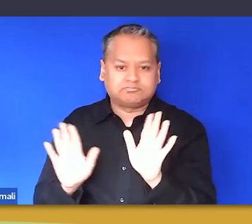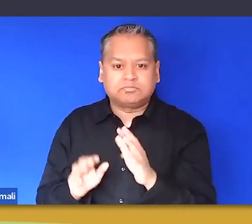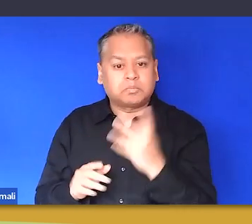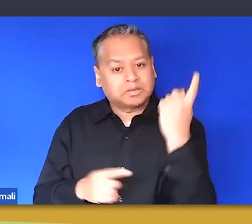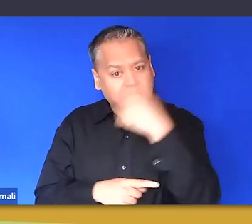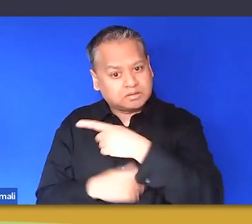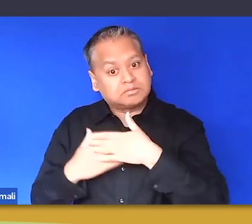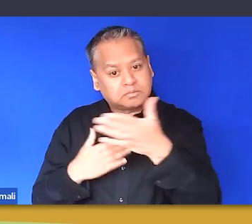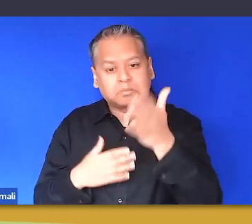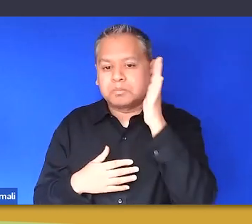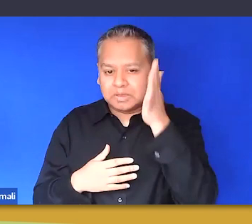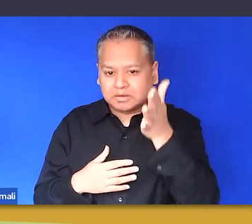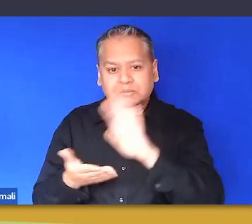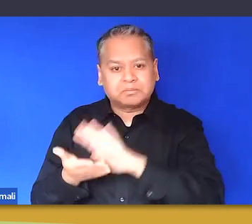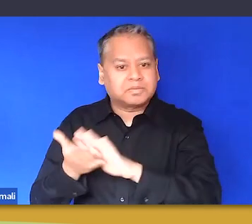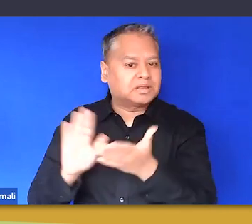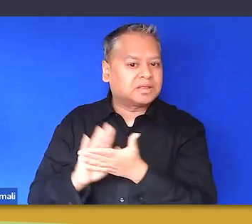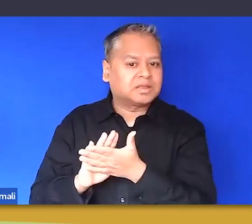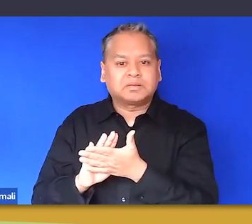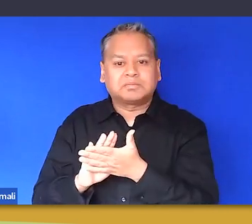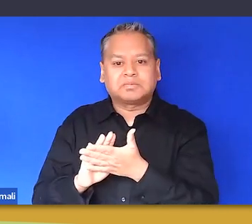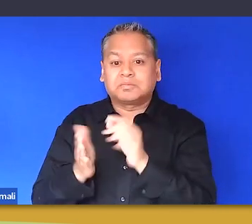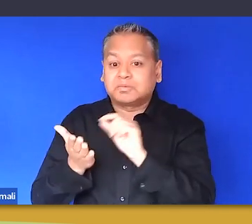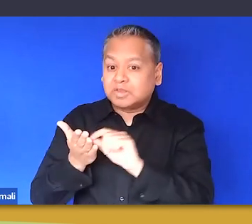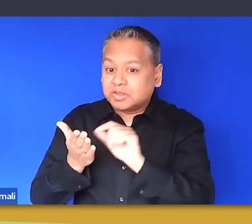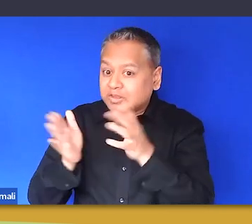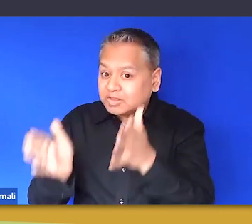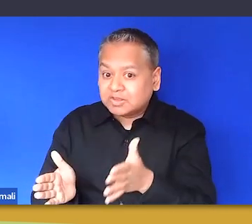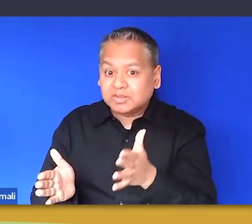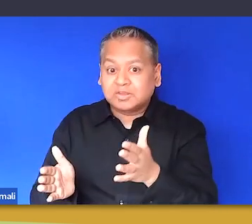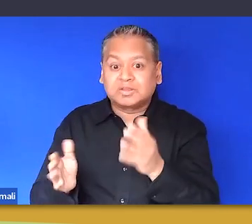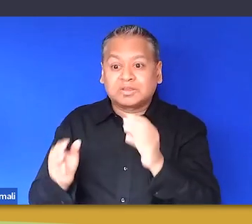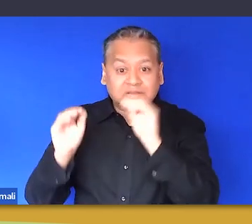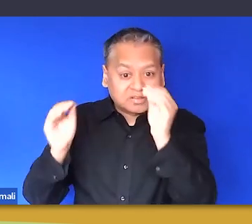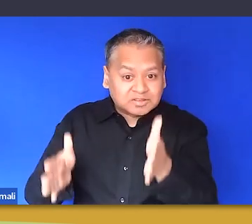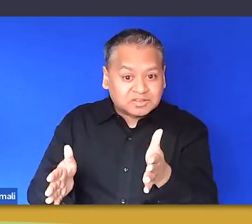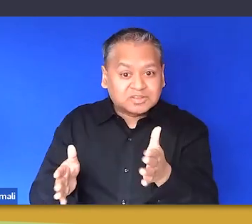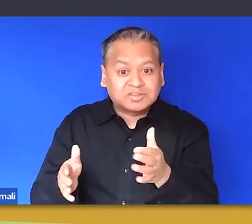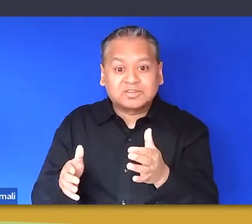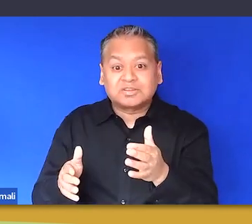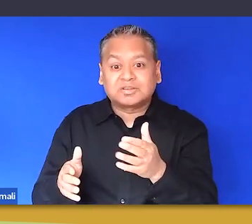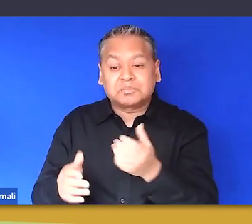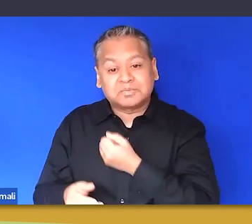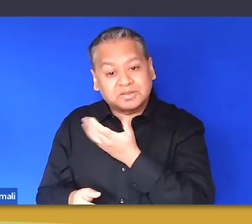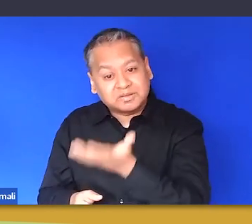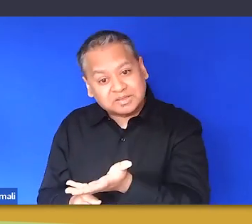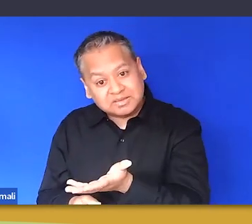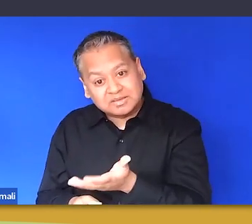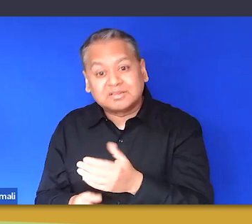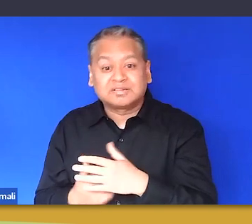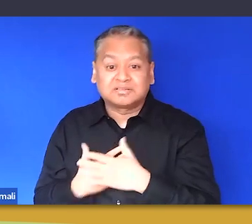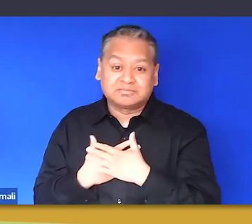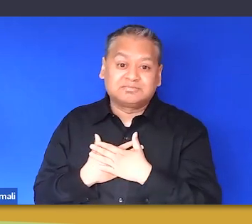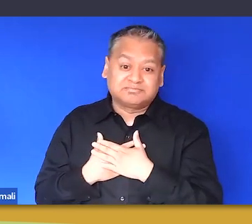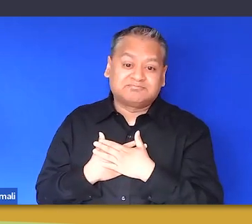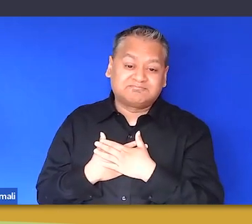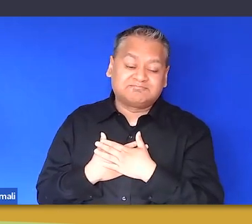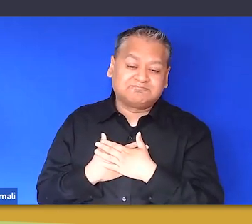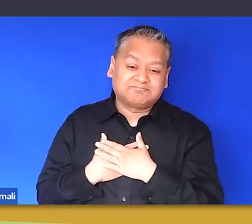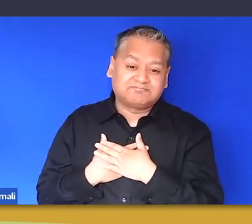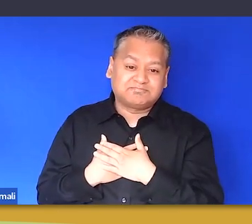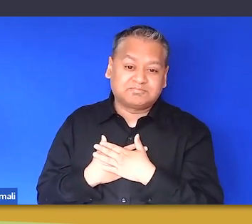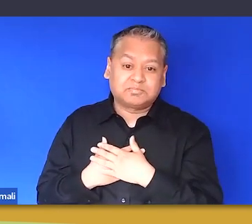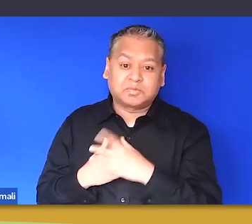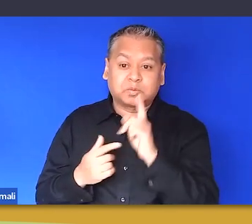I'm grateful I can help them get there. To the ones who nominated me, thank you from the bottom of my heart. You have given